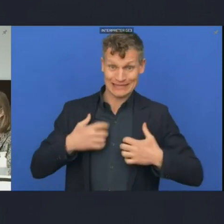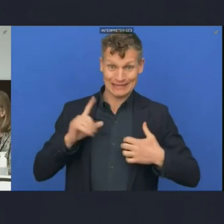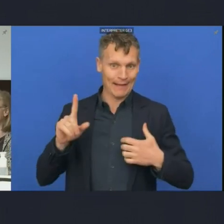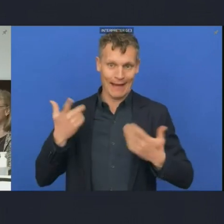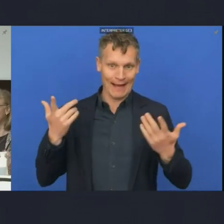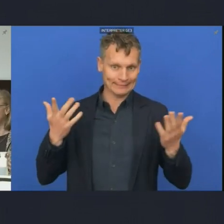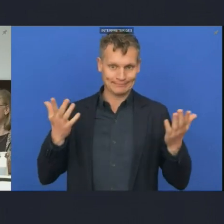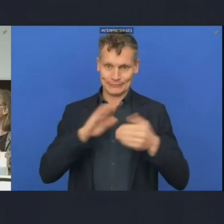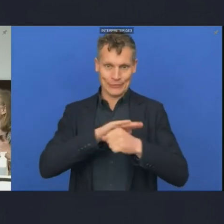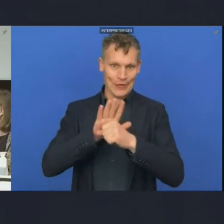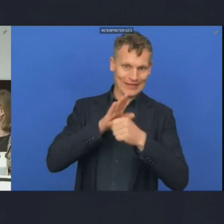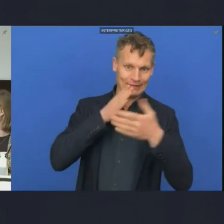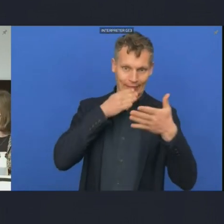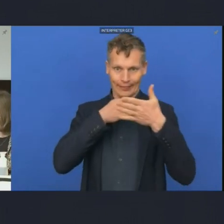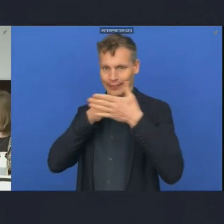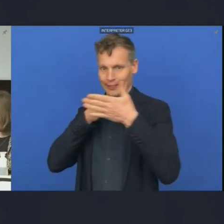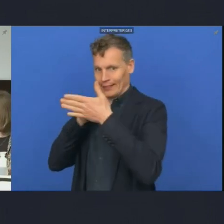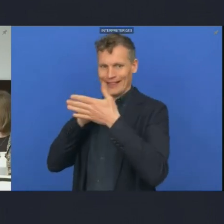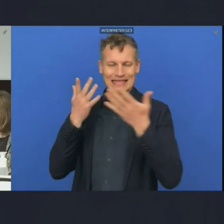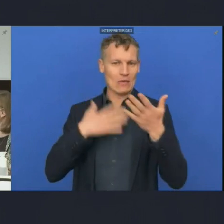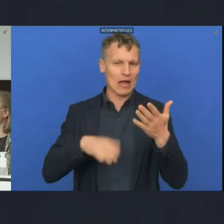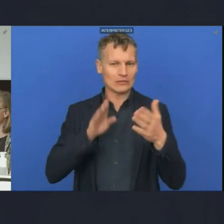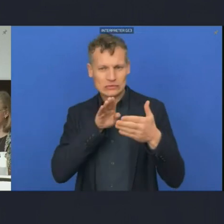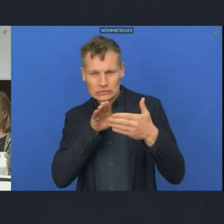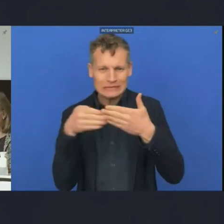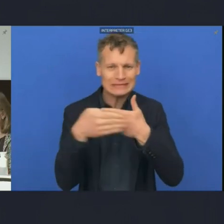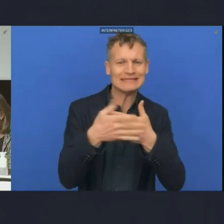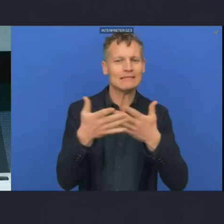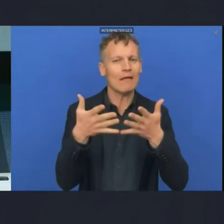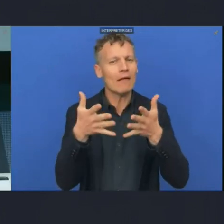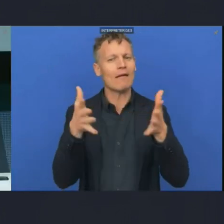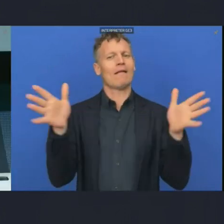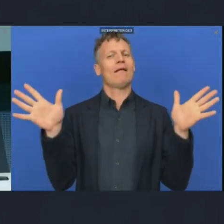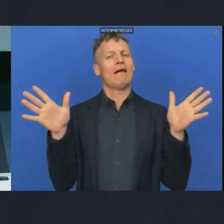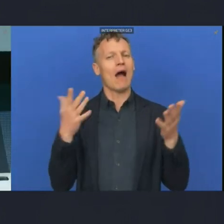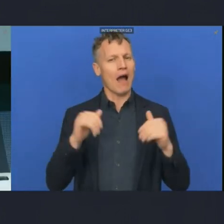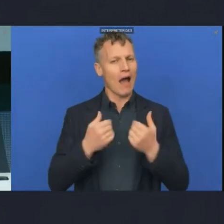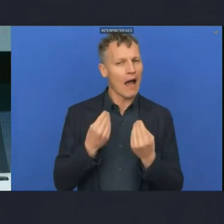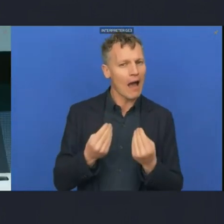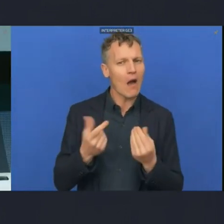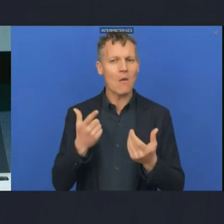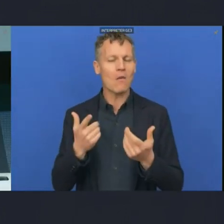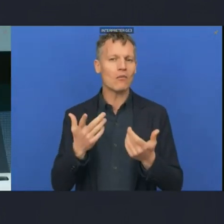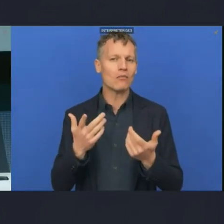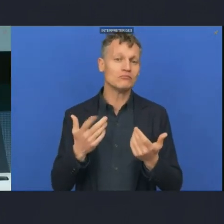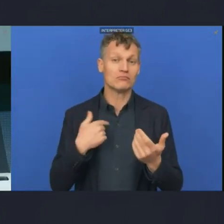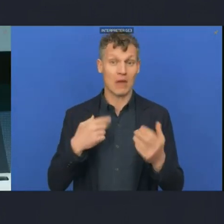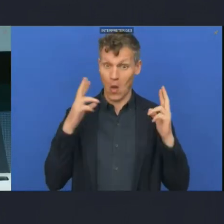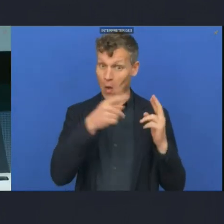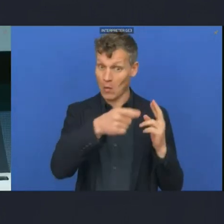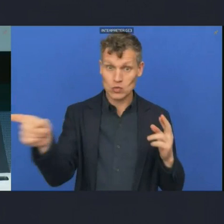also widen the spectrum of possibilities to practice sport. And I hope this is also an inspiration for the